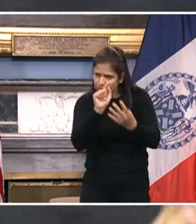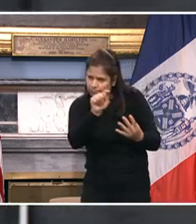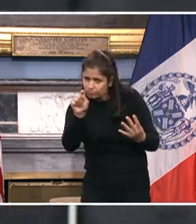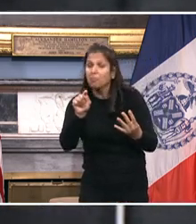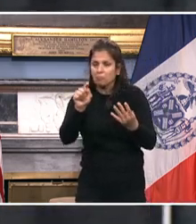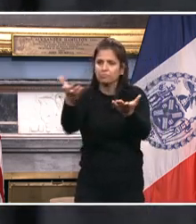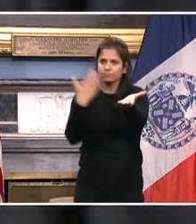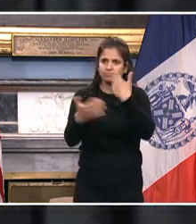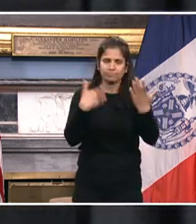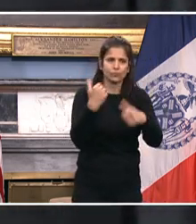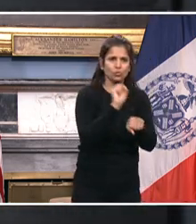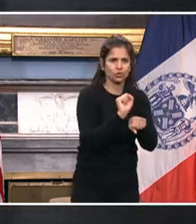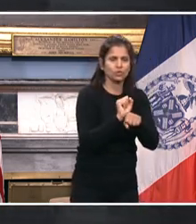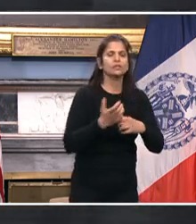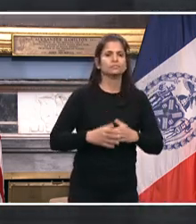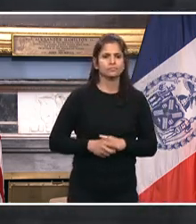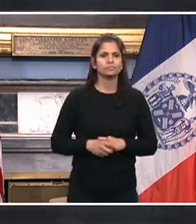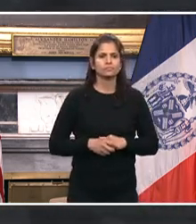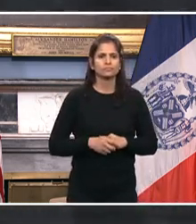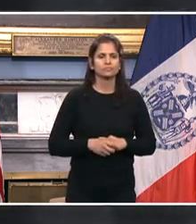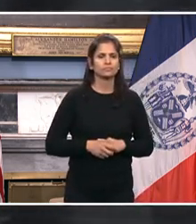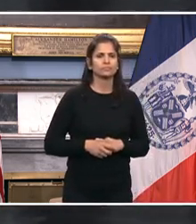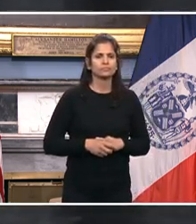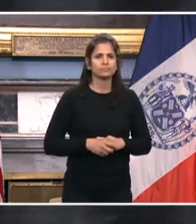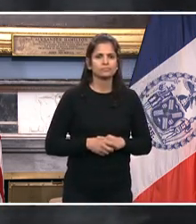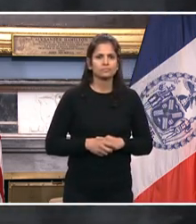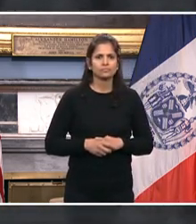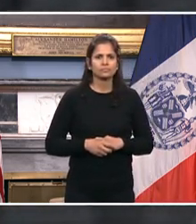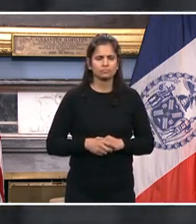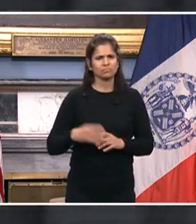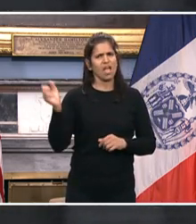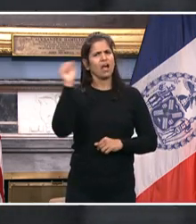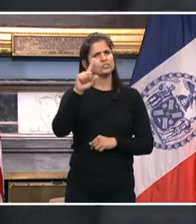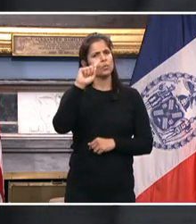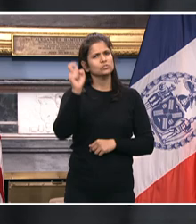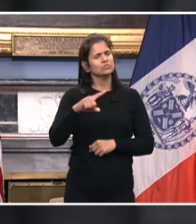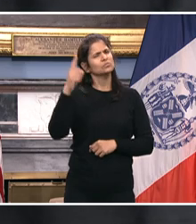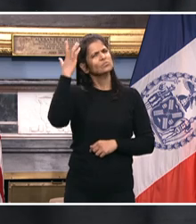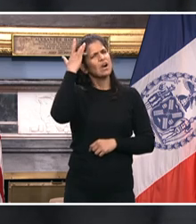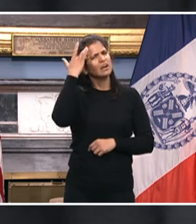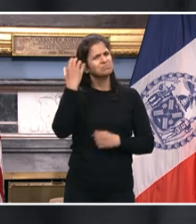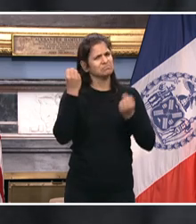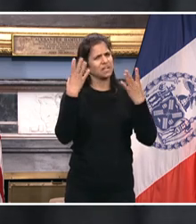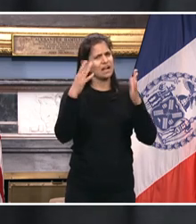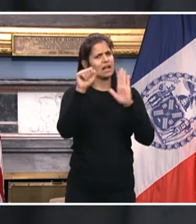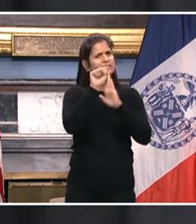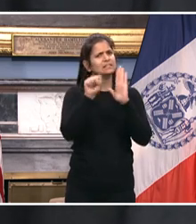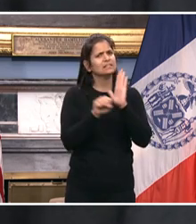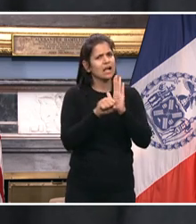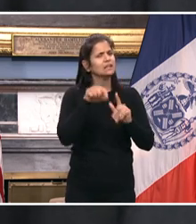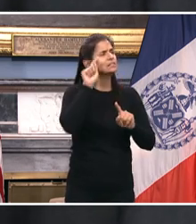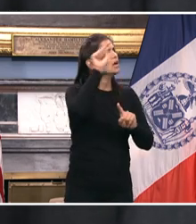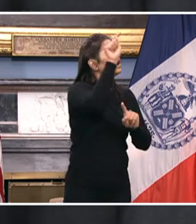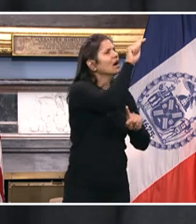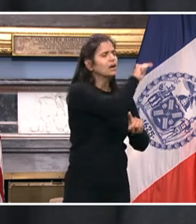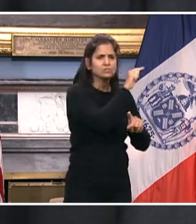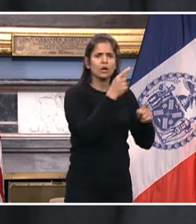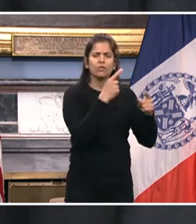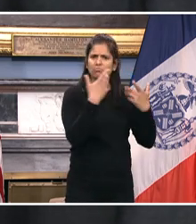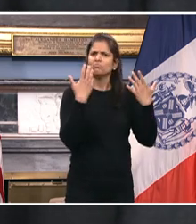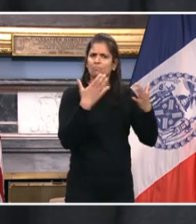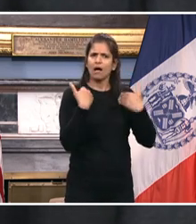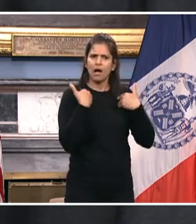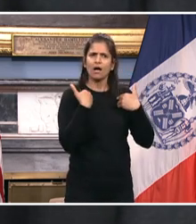to close so many streets to allow safer social distancing, but your pilot program ended? As the